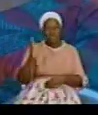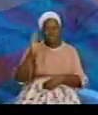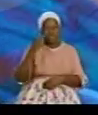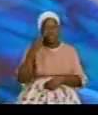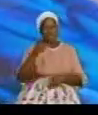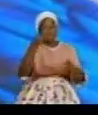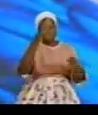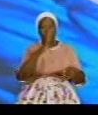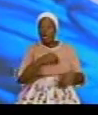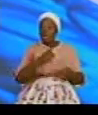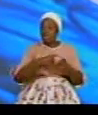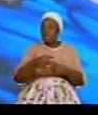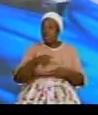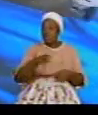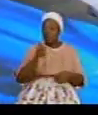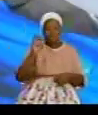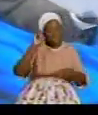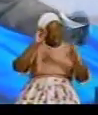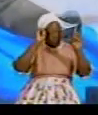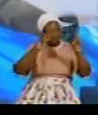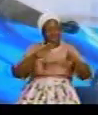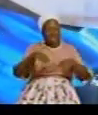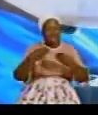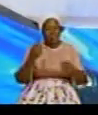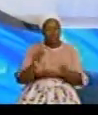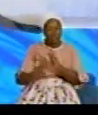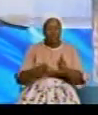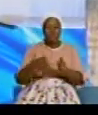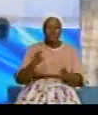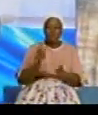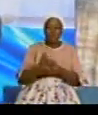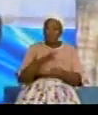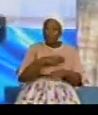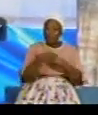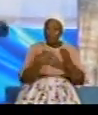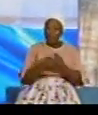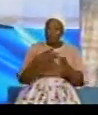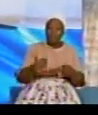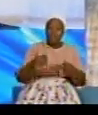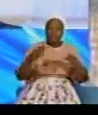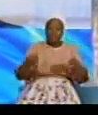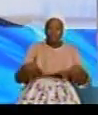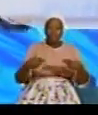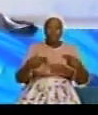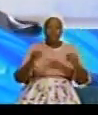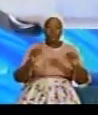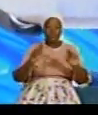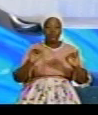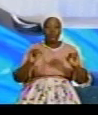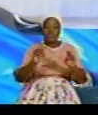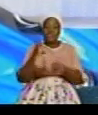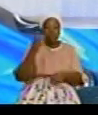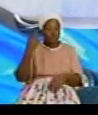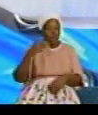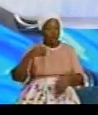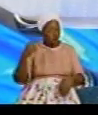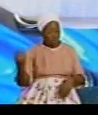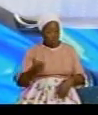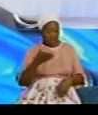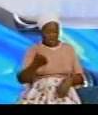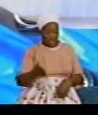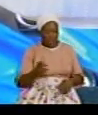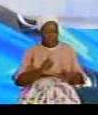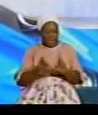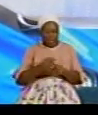the people the word, and the Pharisees were always there. And so if he was avoiding the Pharisees, I